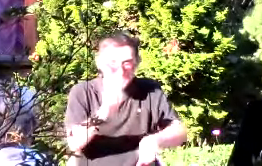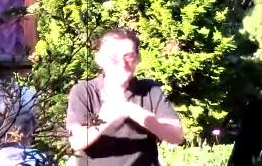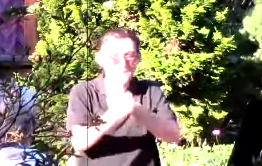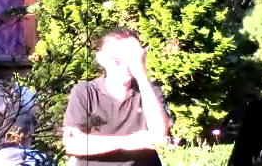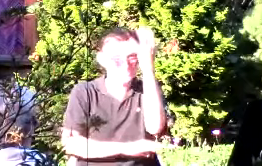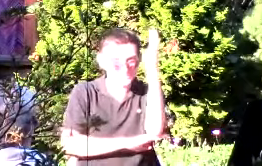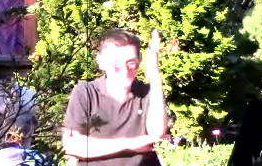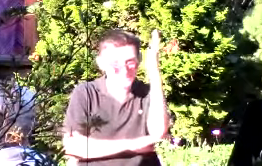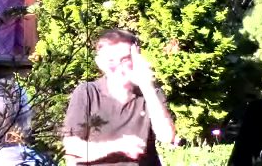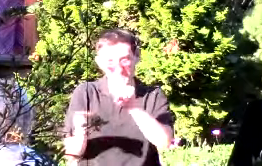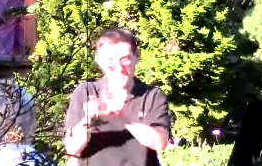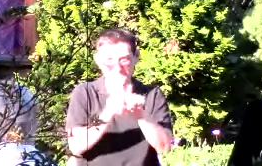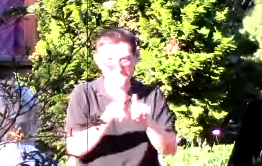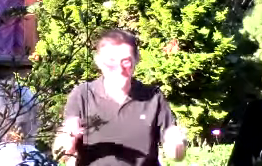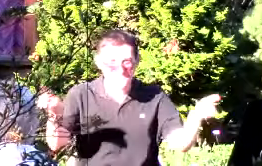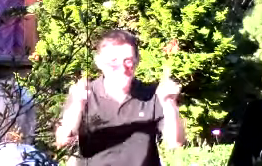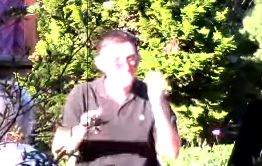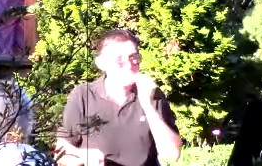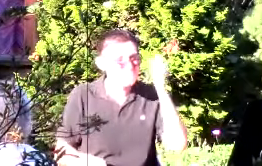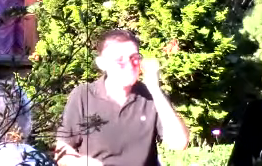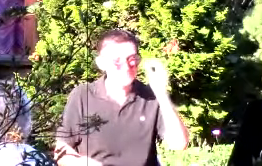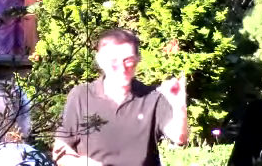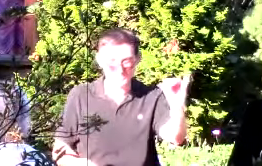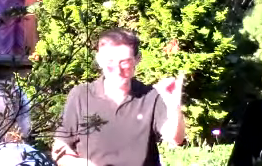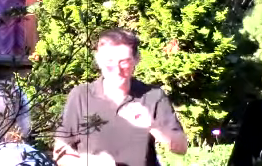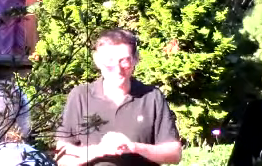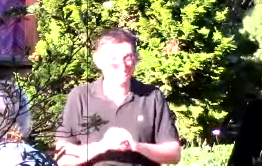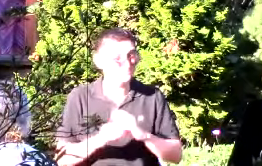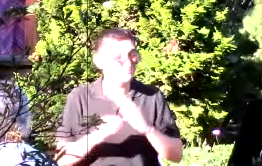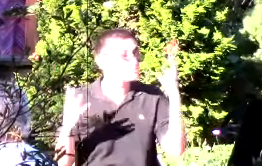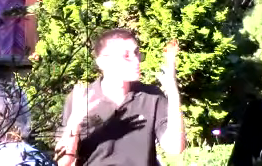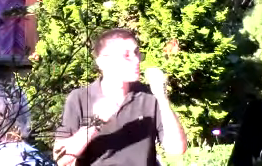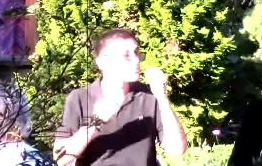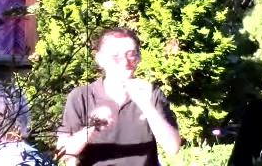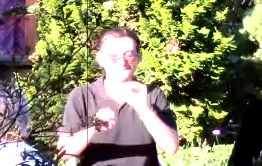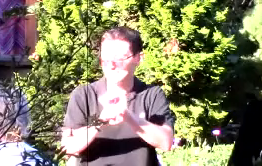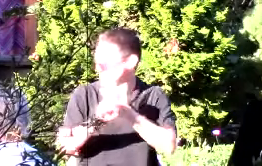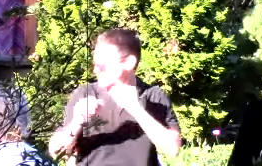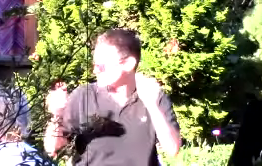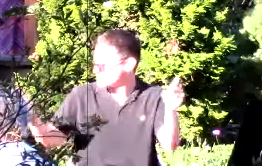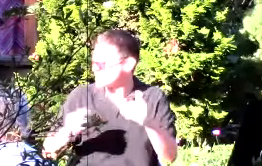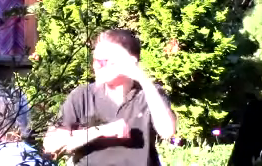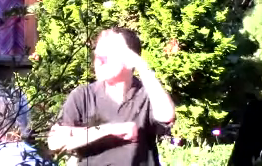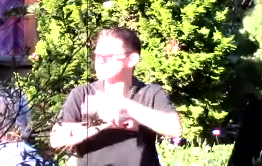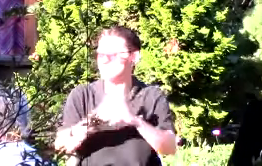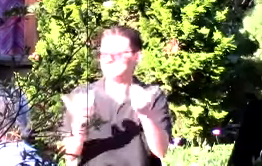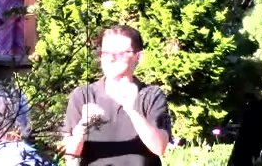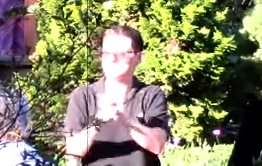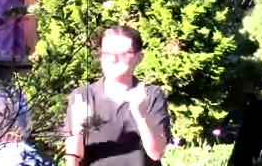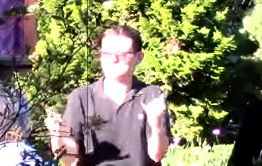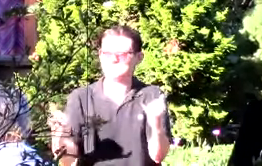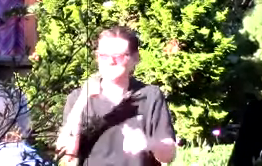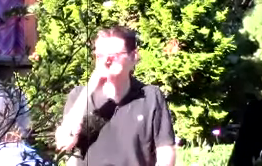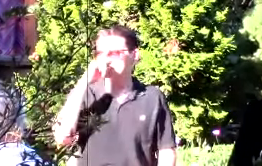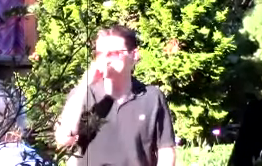at home as well. What a beautiful evening we have to welcome Shabbat. And I think it is an act of